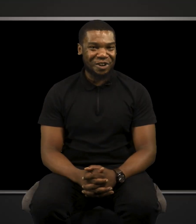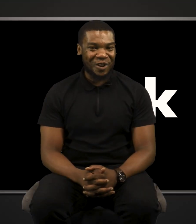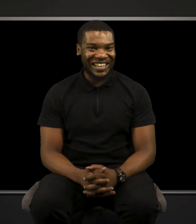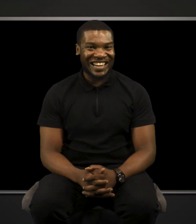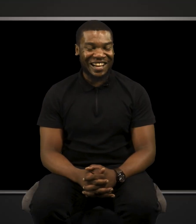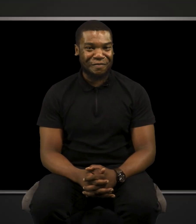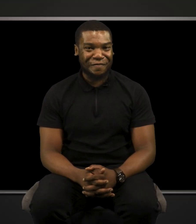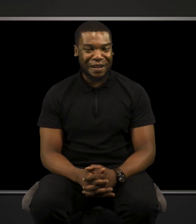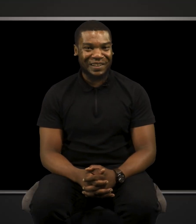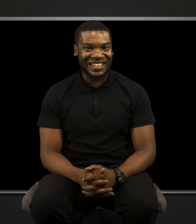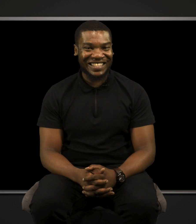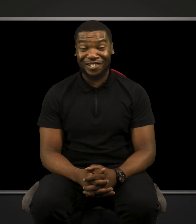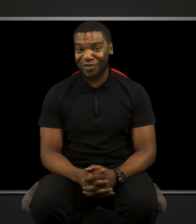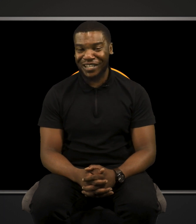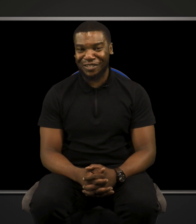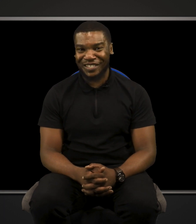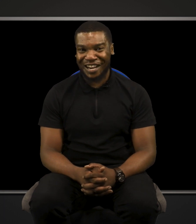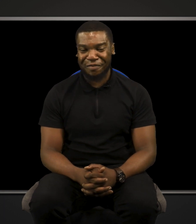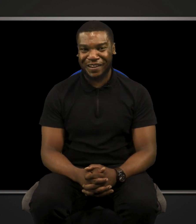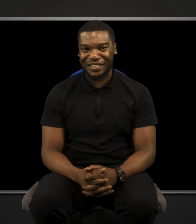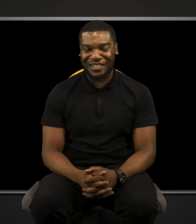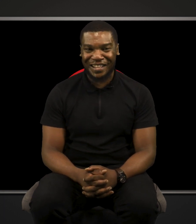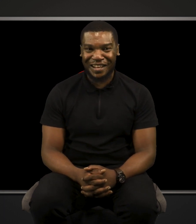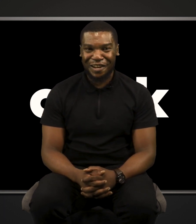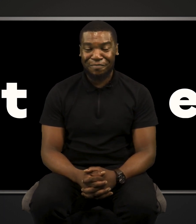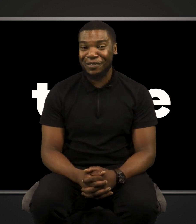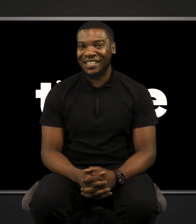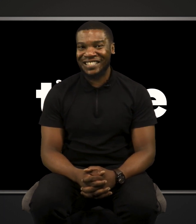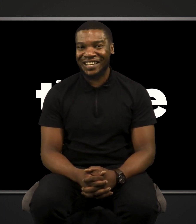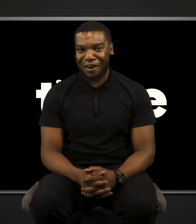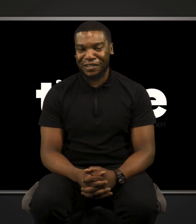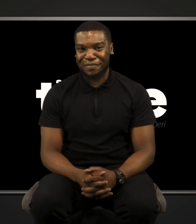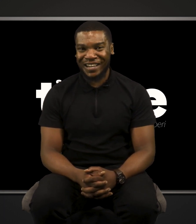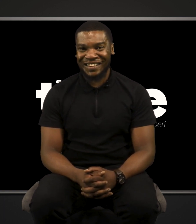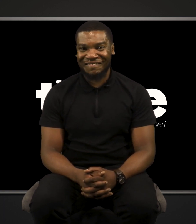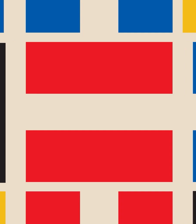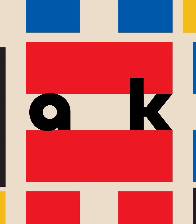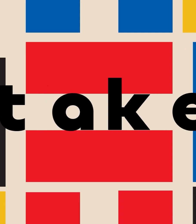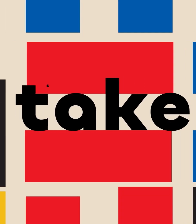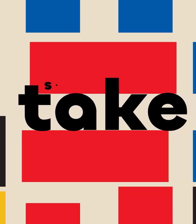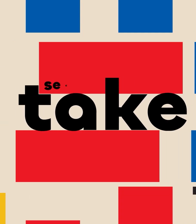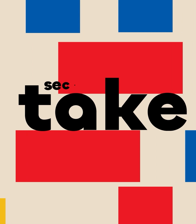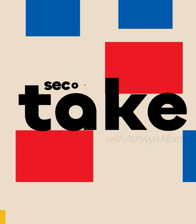Nothing quite like a family that's ready to sacrifice together. More Second Take after the break.